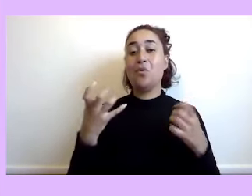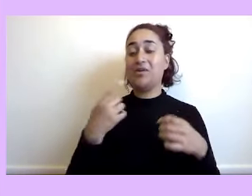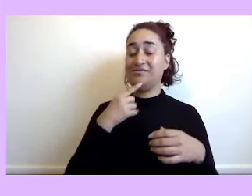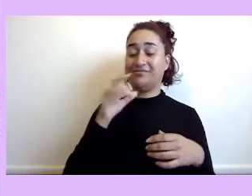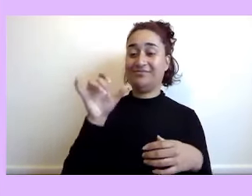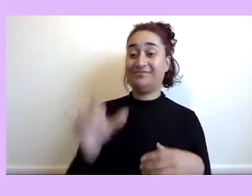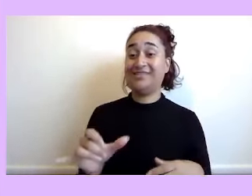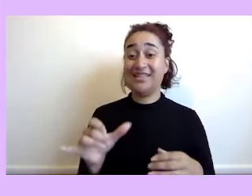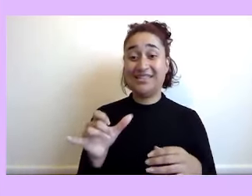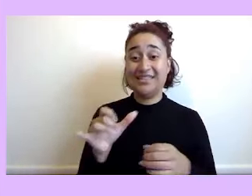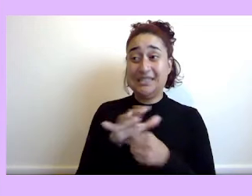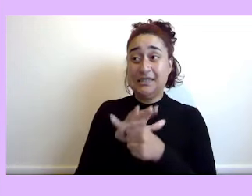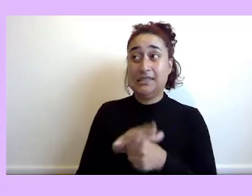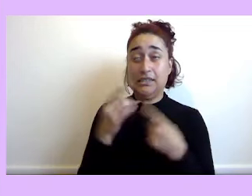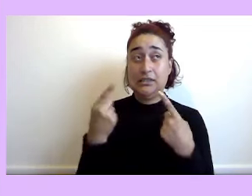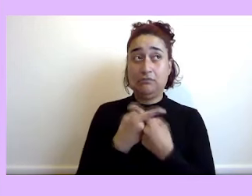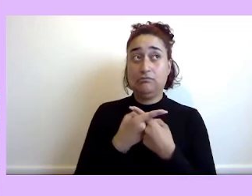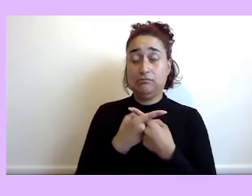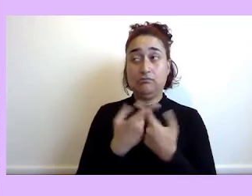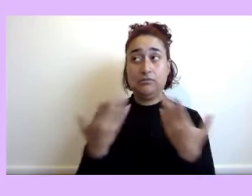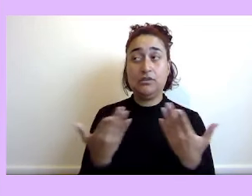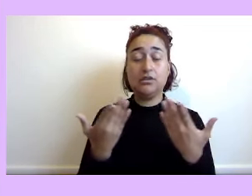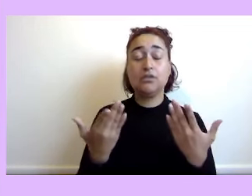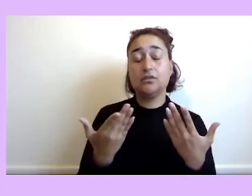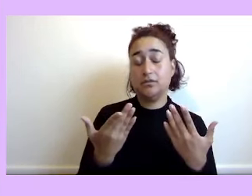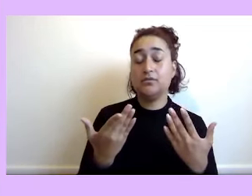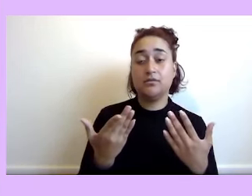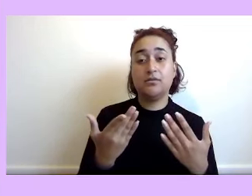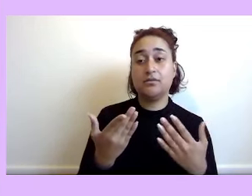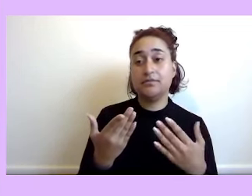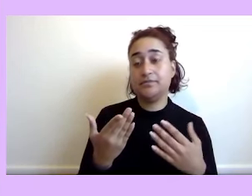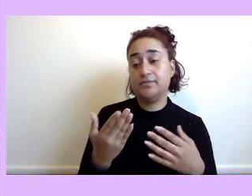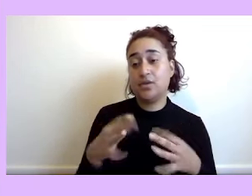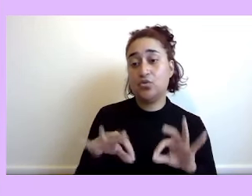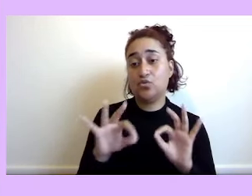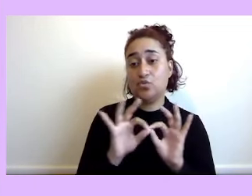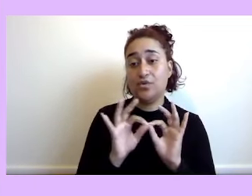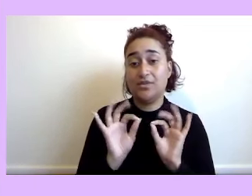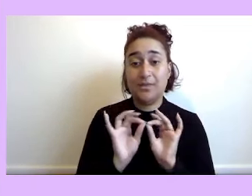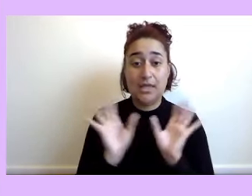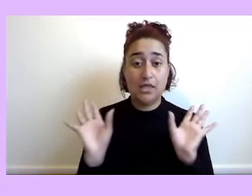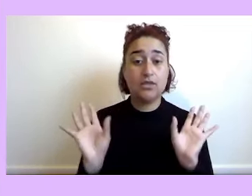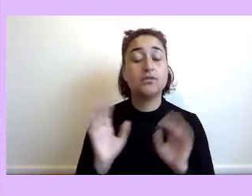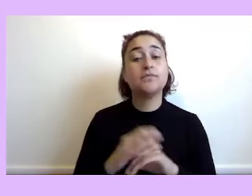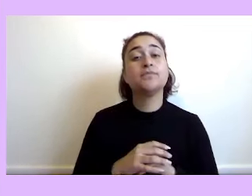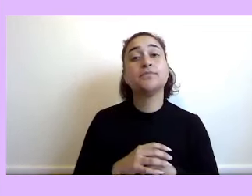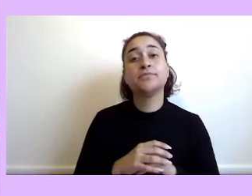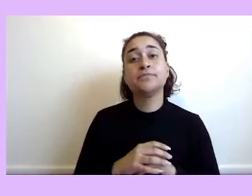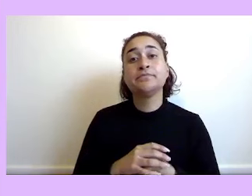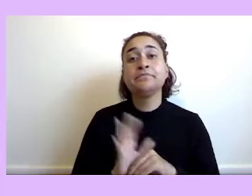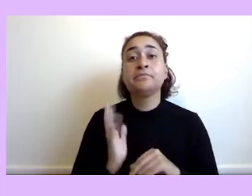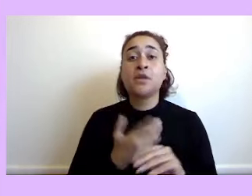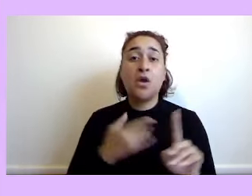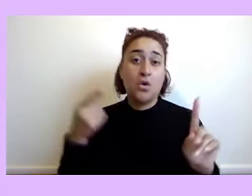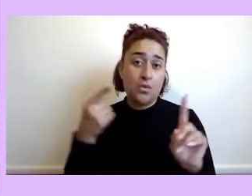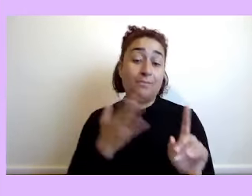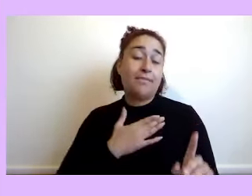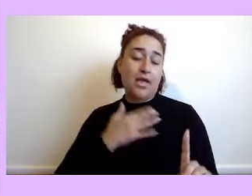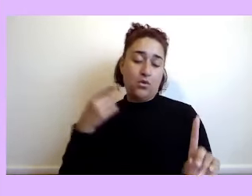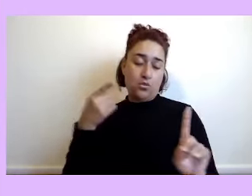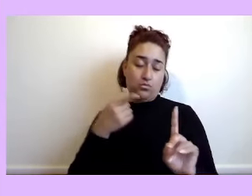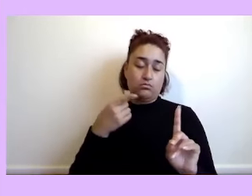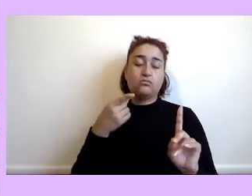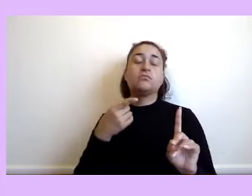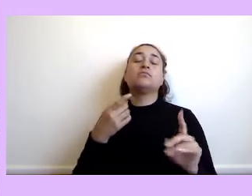that's a tension that exists here, and it's worth just being really clear about it. So our goal, my goal, is to